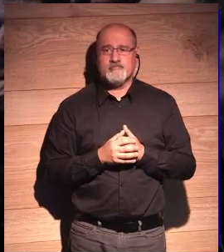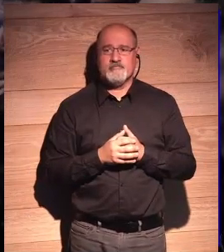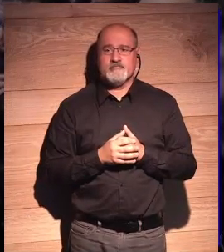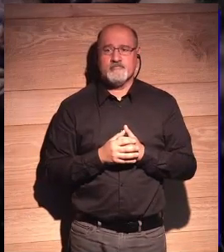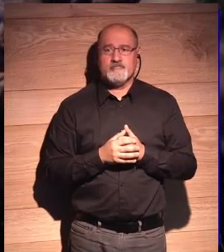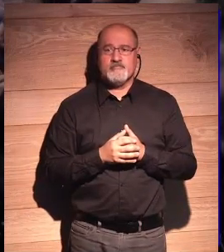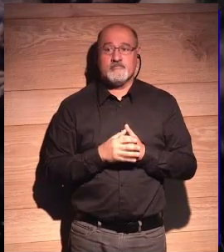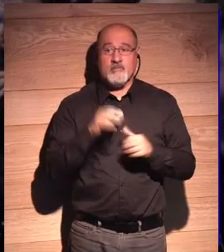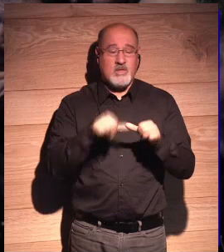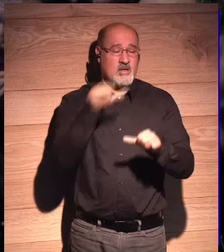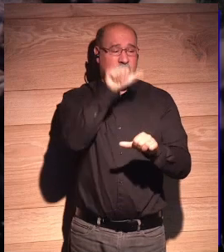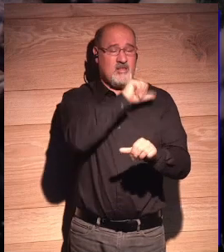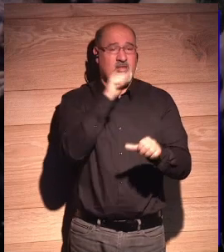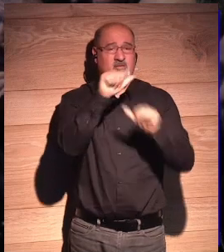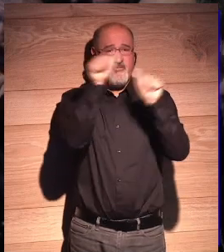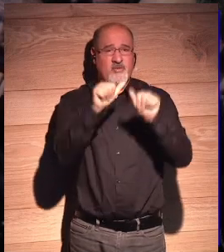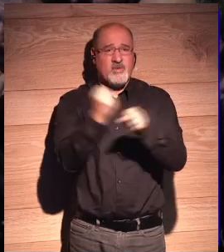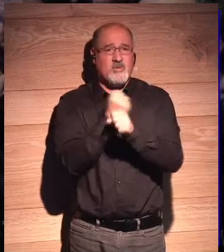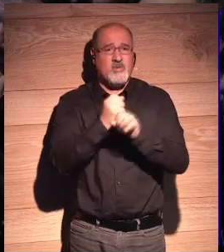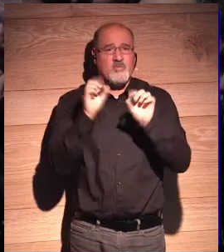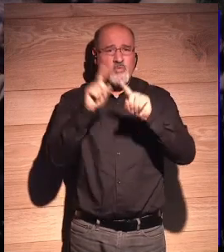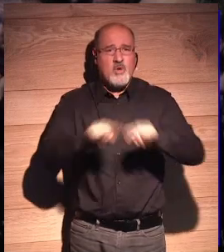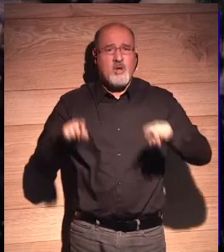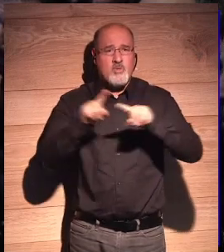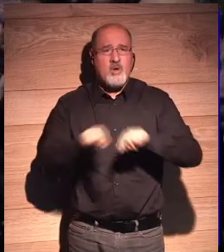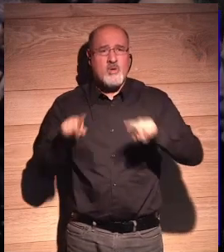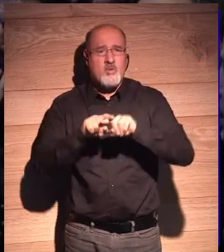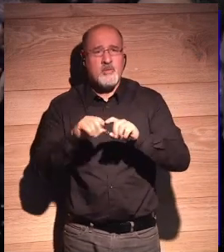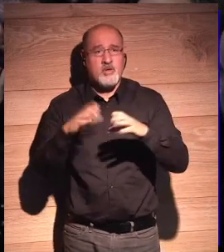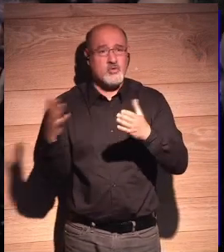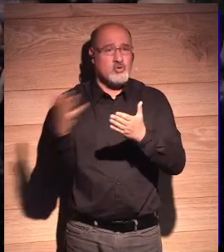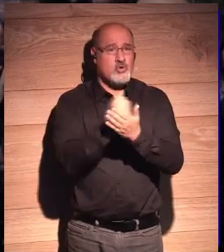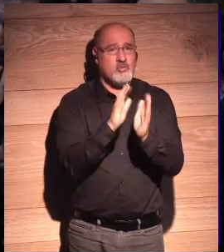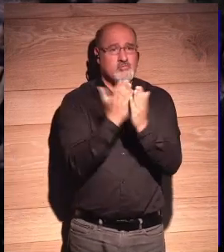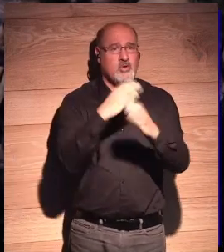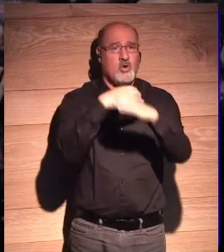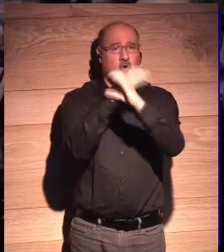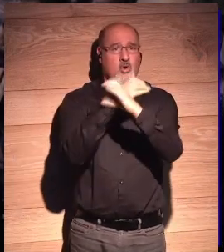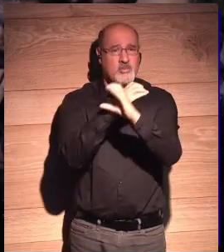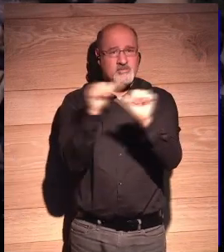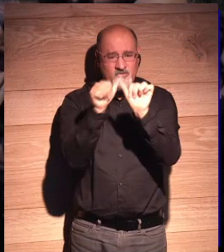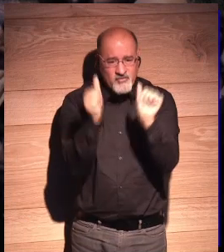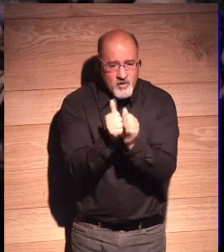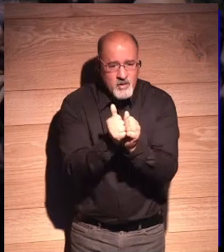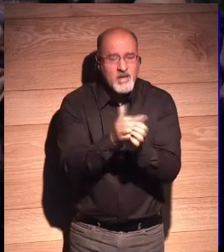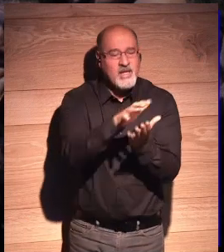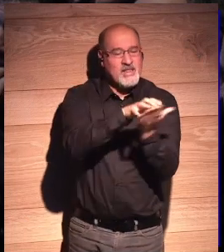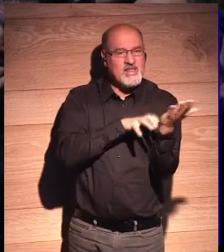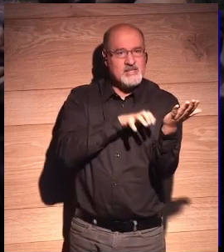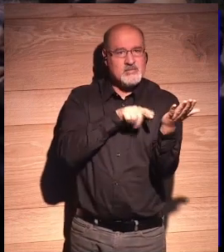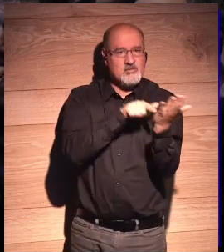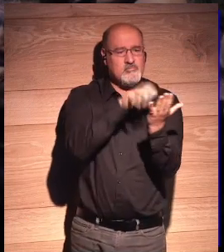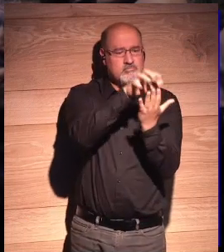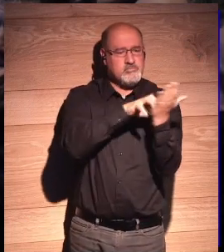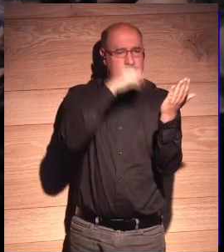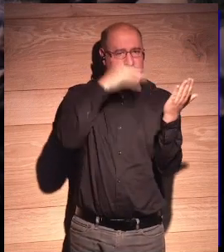for your just for your comic books. You don't start with a text, with the whole development of